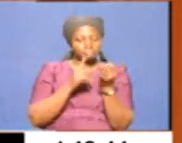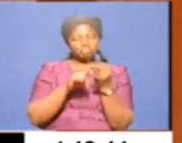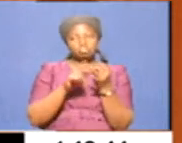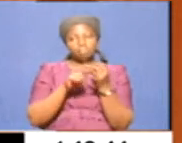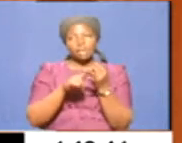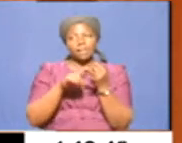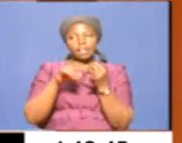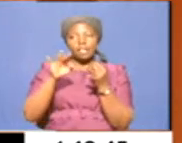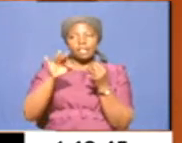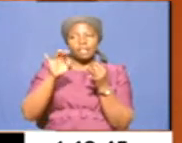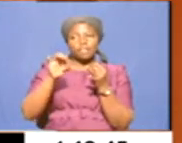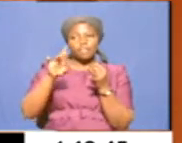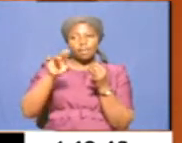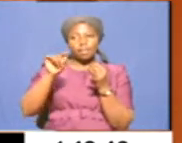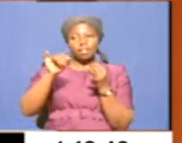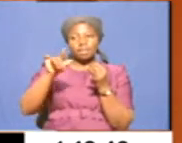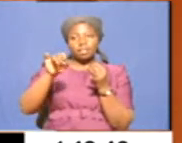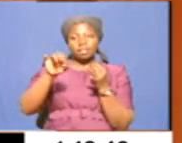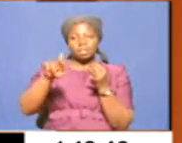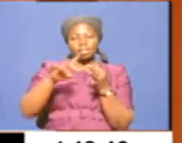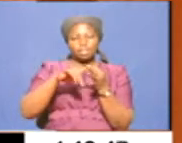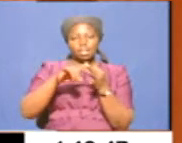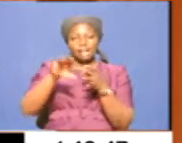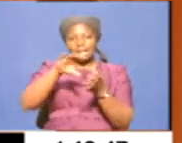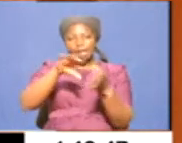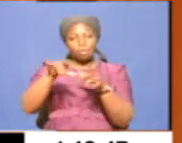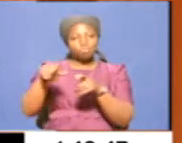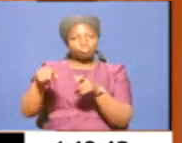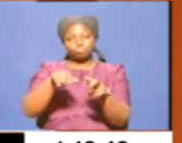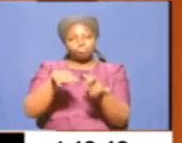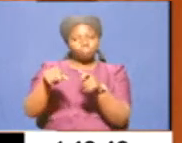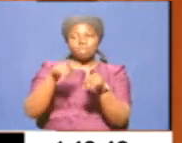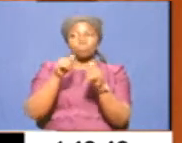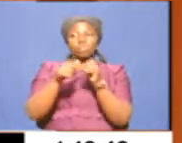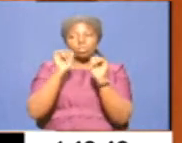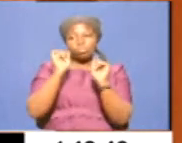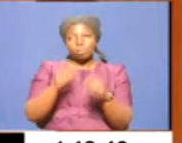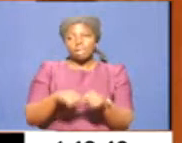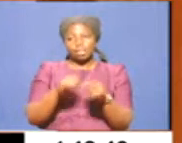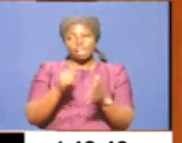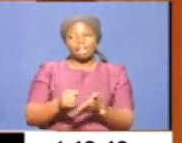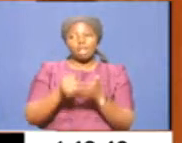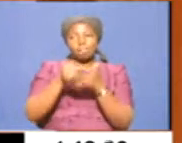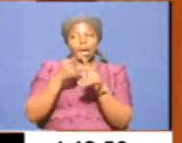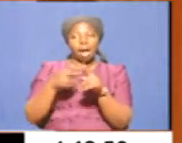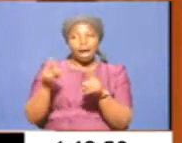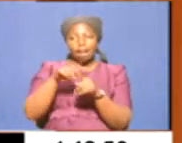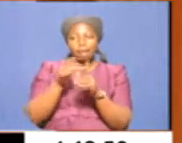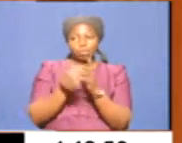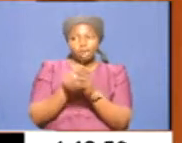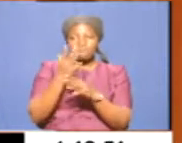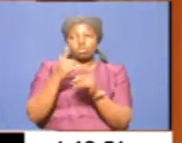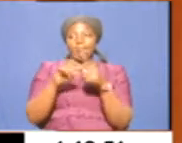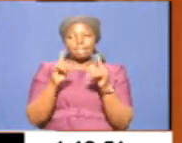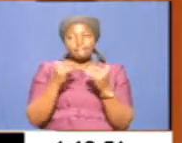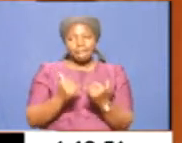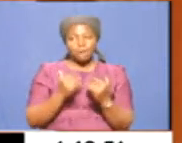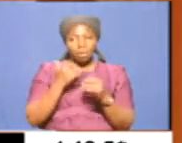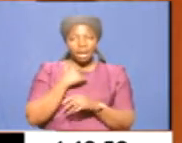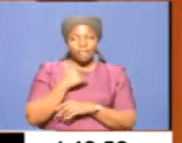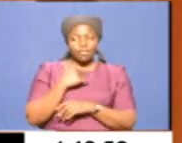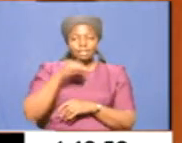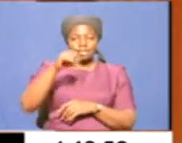efficacious pesticides that can first of all help them increase their yields. But currently we have seeds and